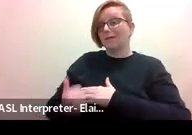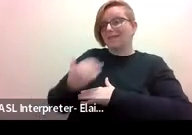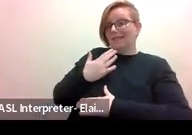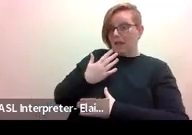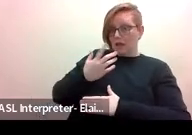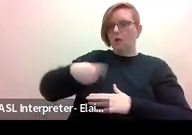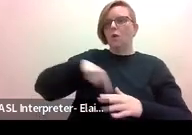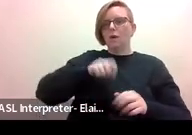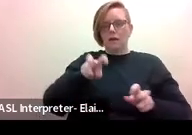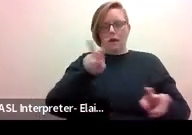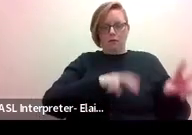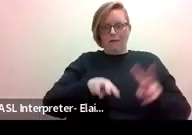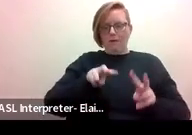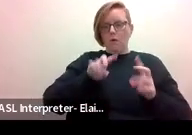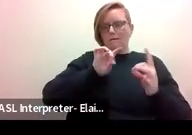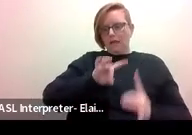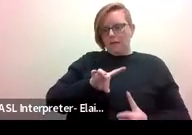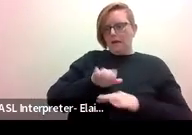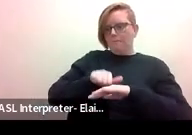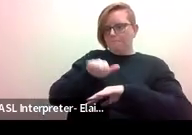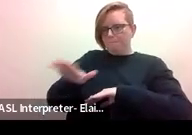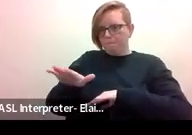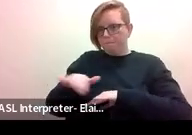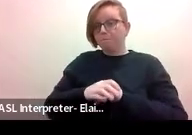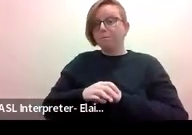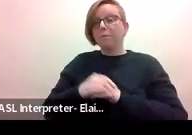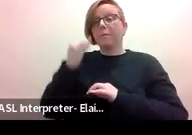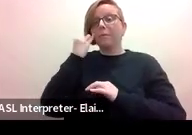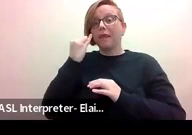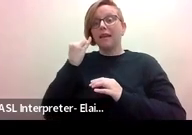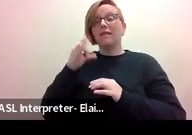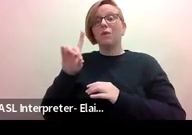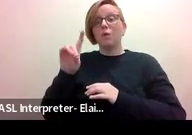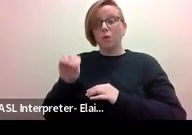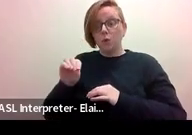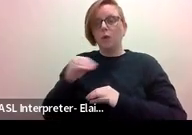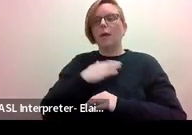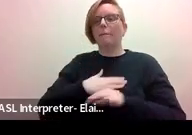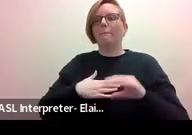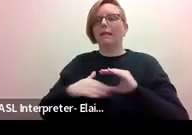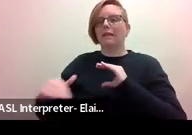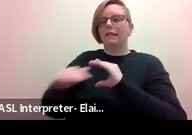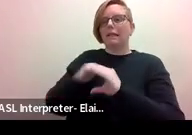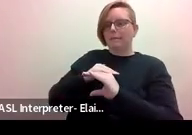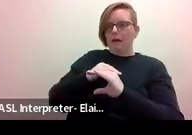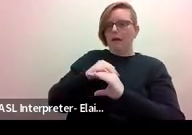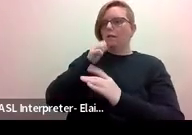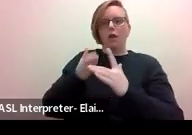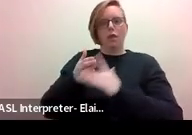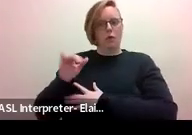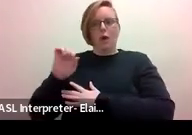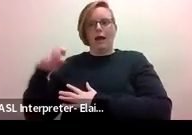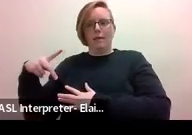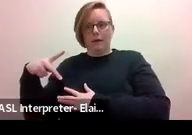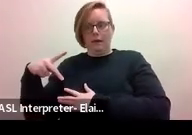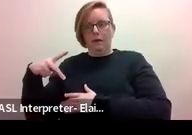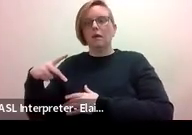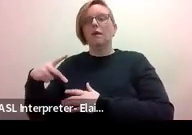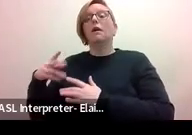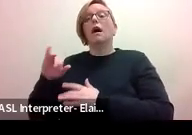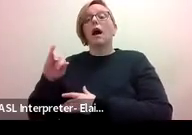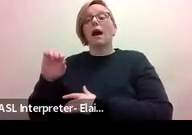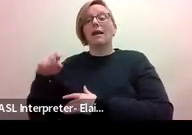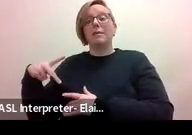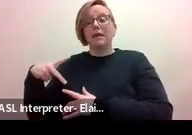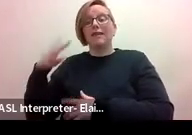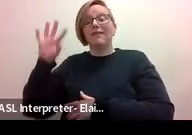if you do that, that you send it to us in an email, not on an IEP, because the federal government, the federal DOE, requires